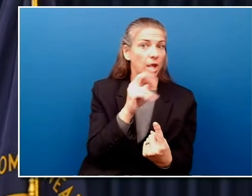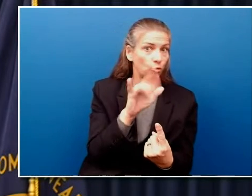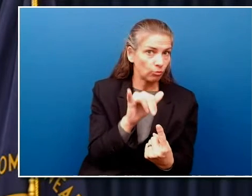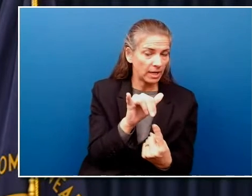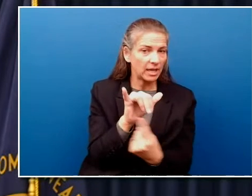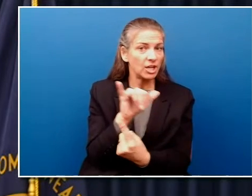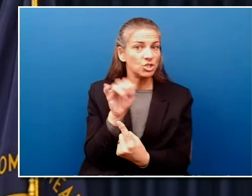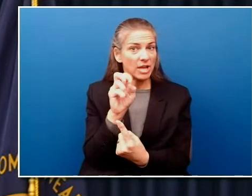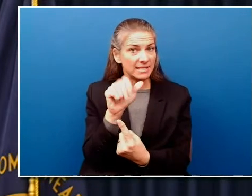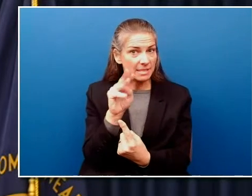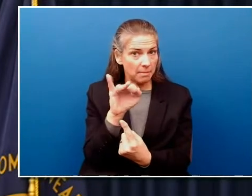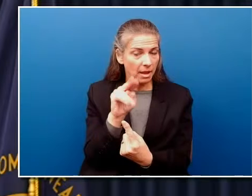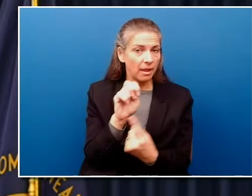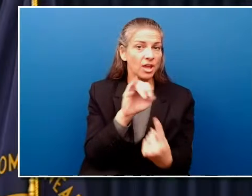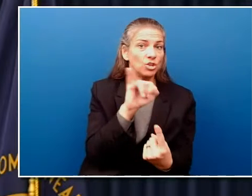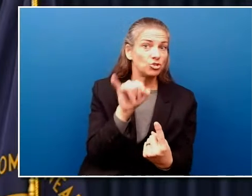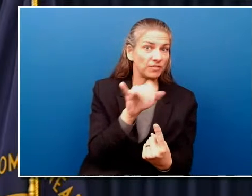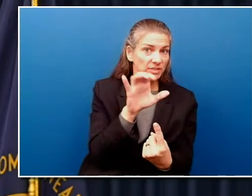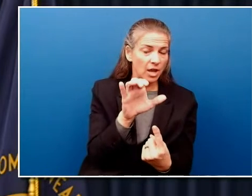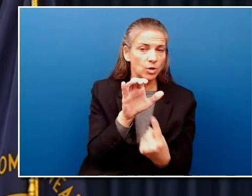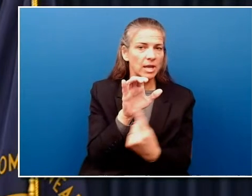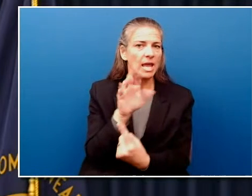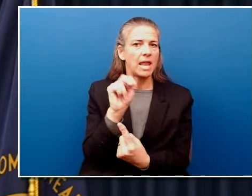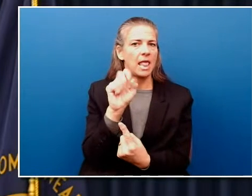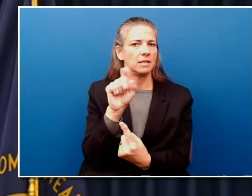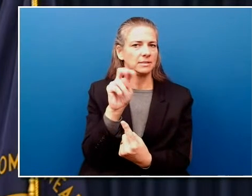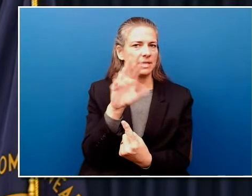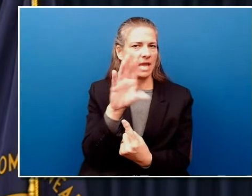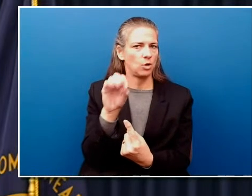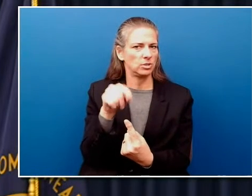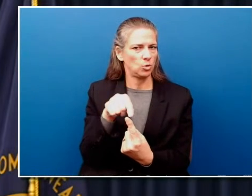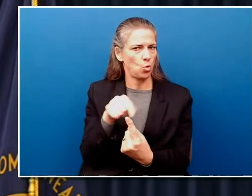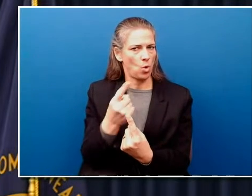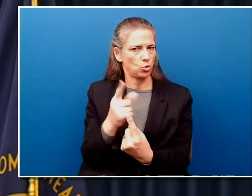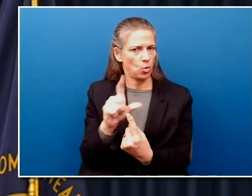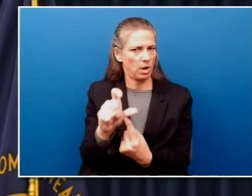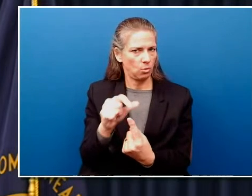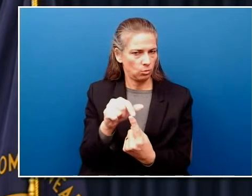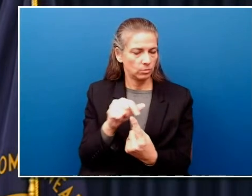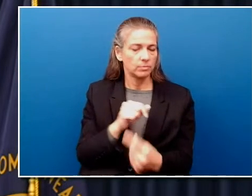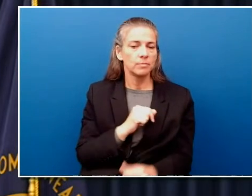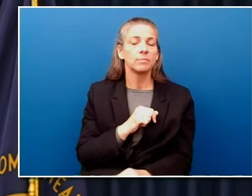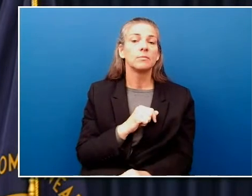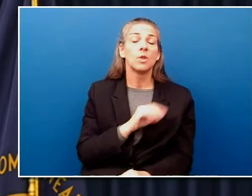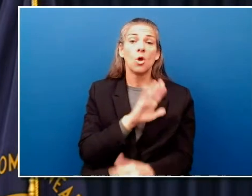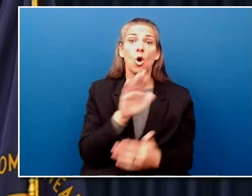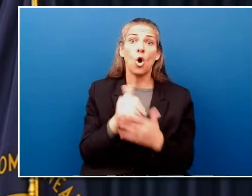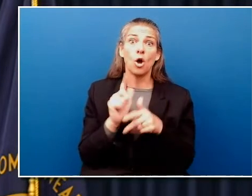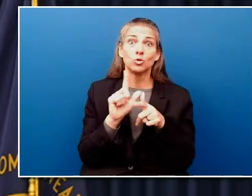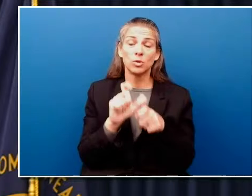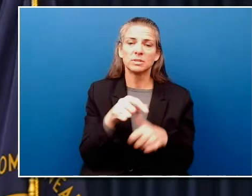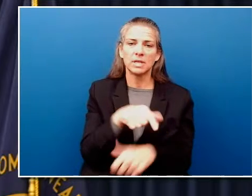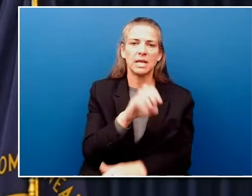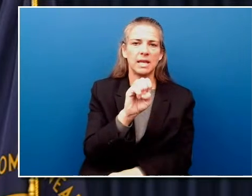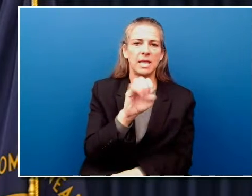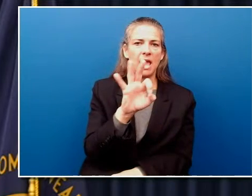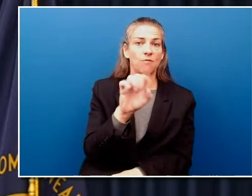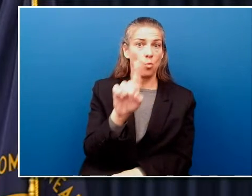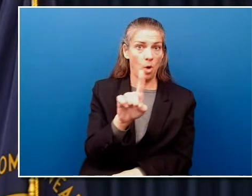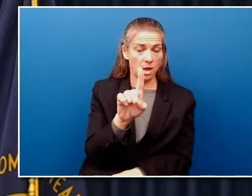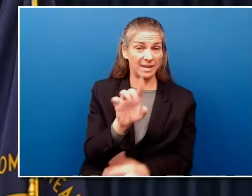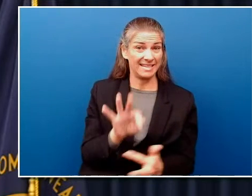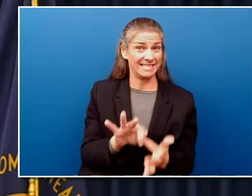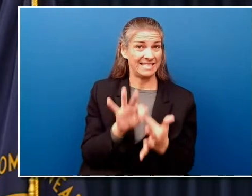Jessamine, Jefferson, and Nelson counties. All the twisters have been categorized as EF1s, except the